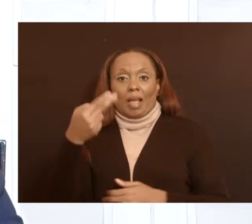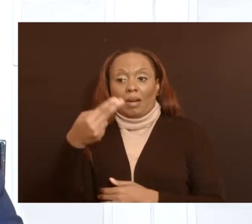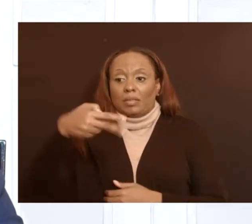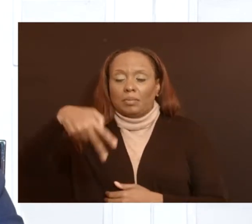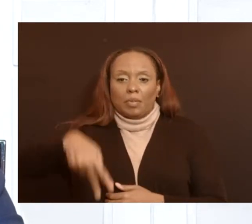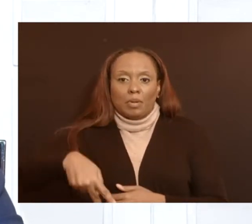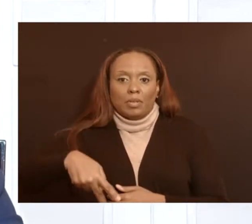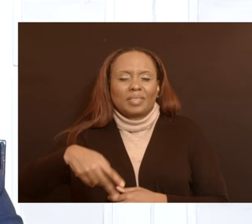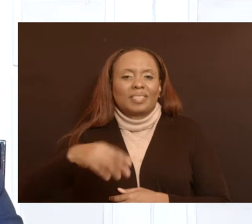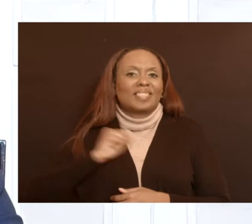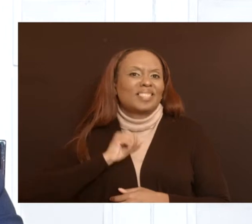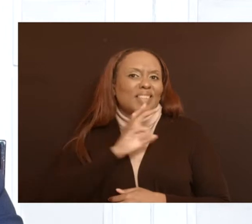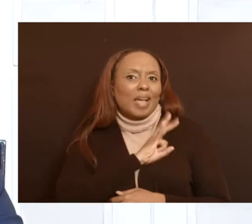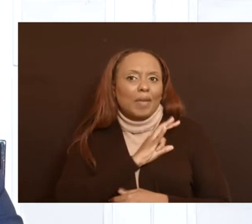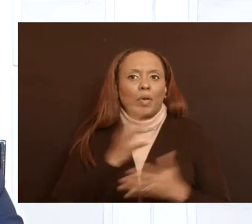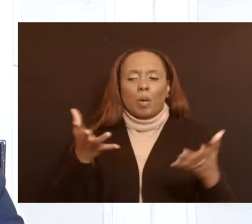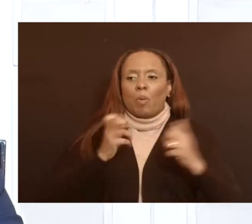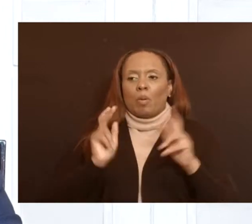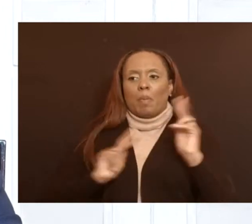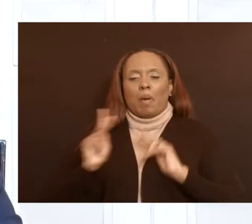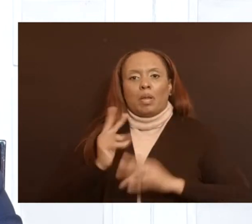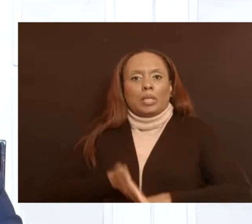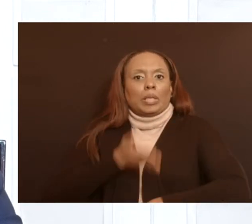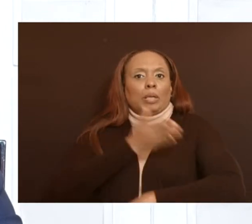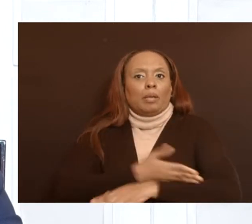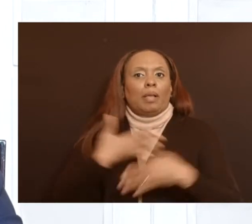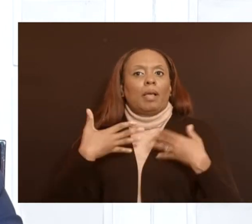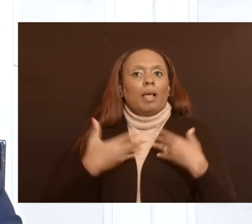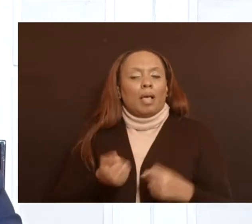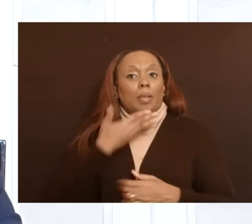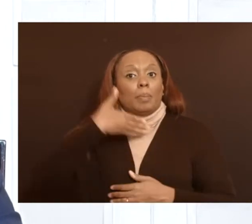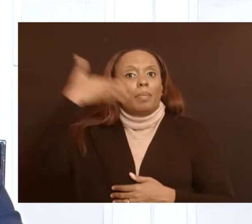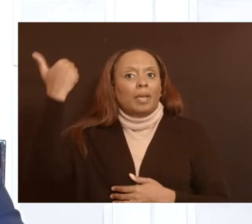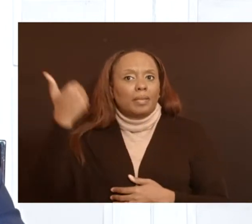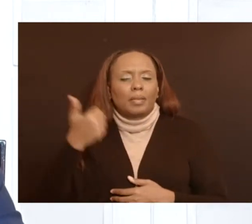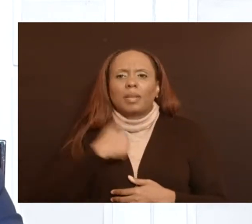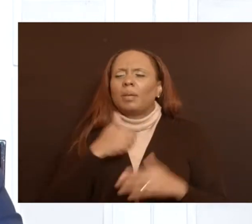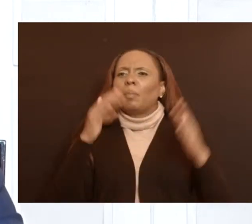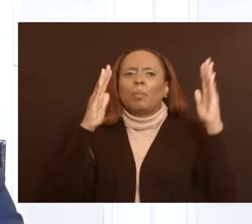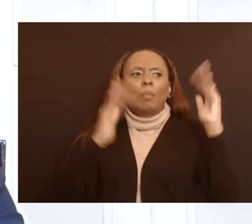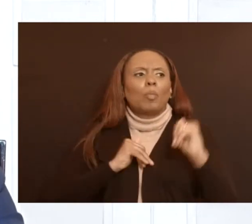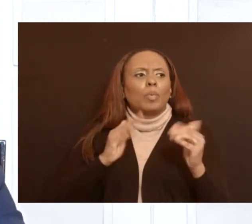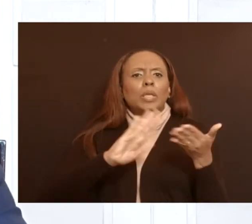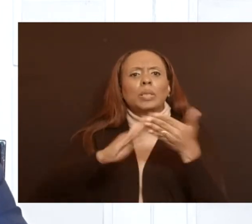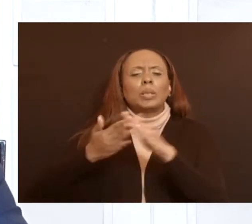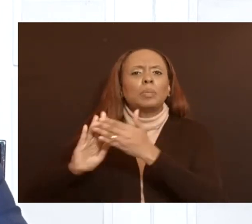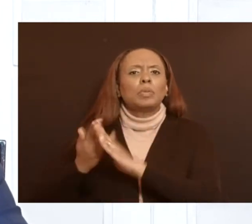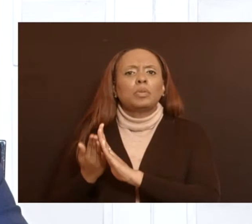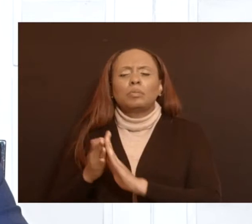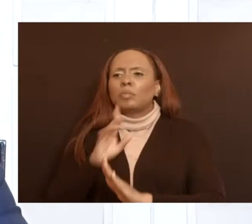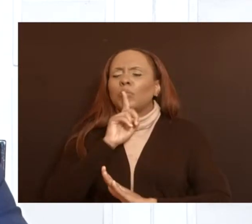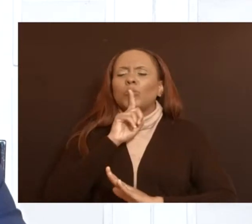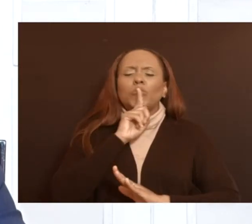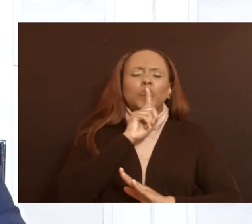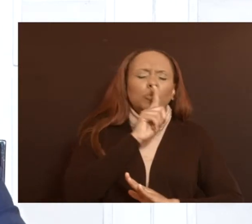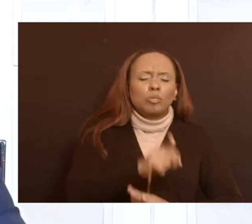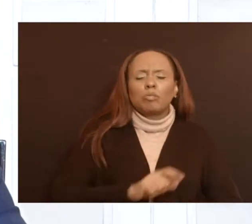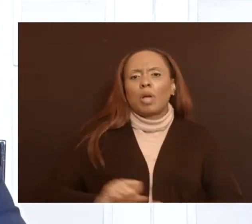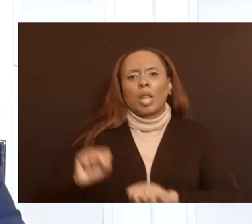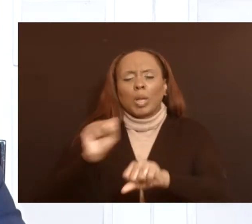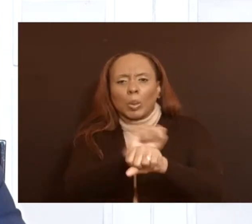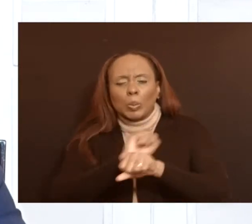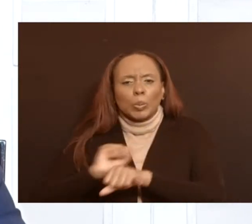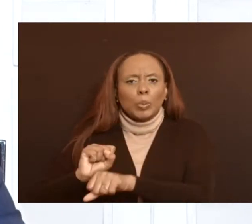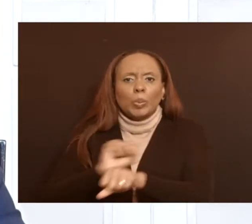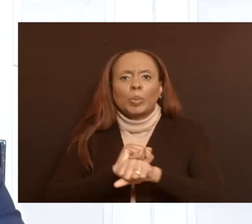people alive and keep people moving, I expect those in the community from which they come from and have given up their time to come to help, I expect